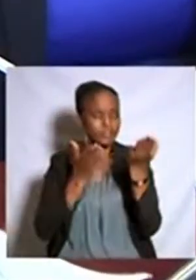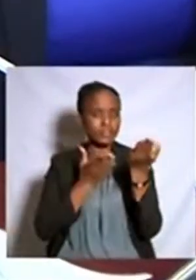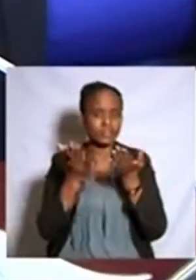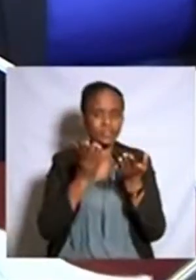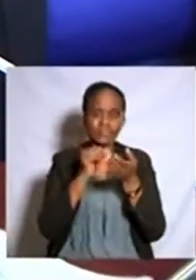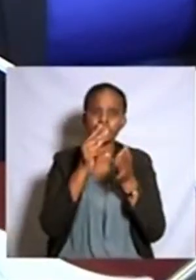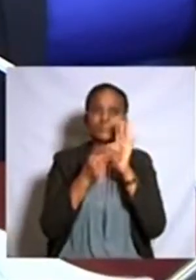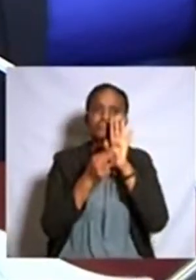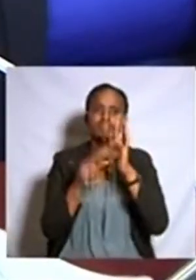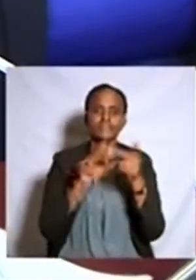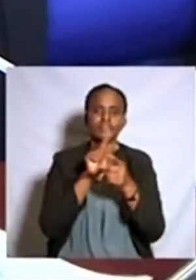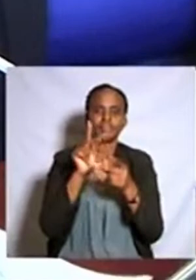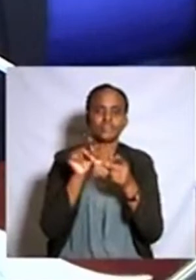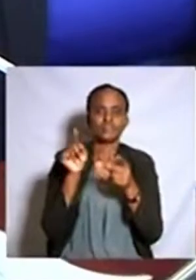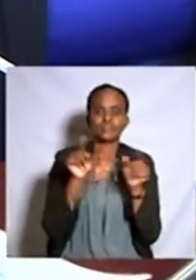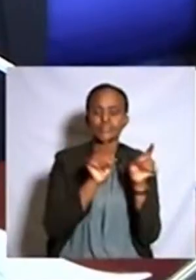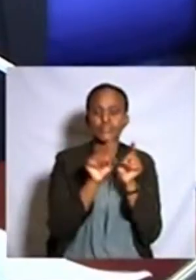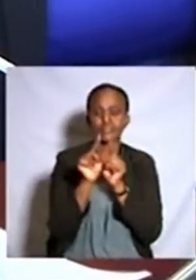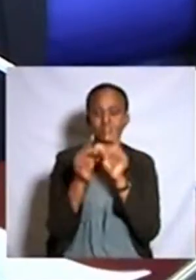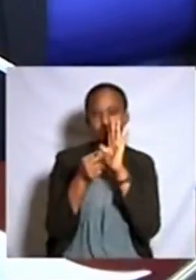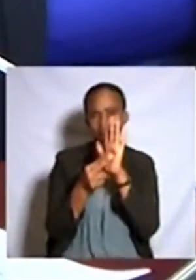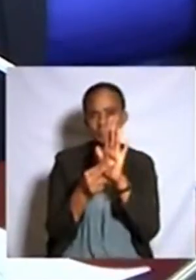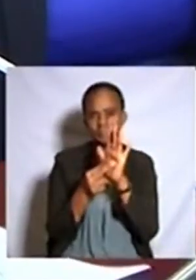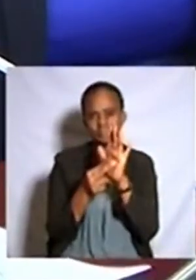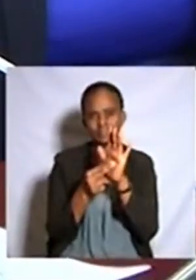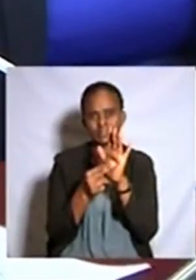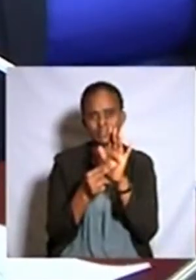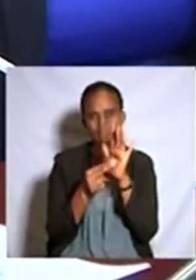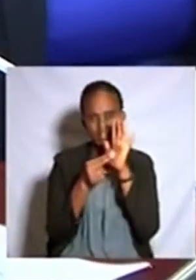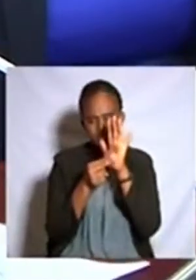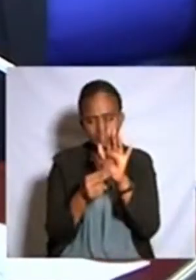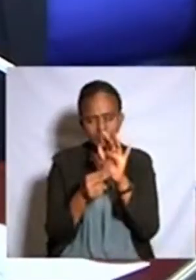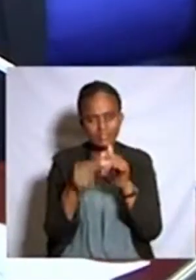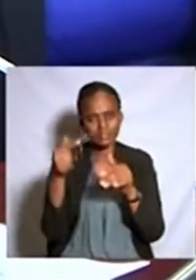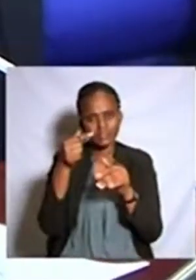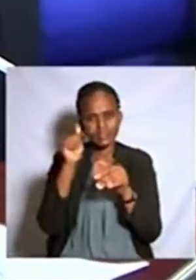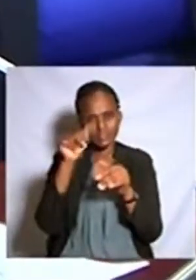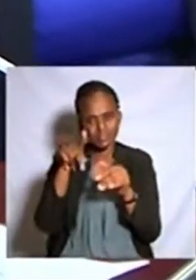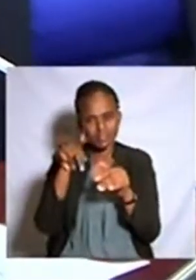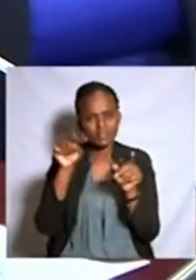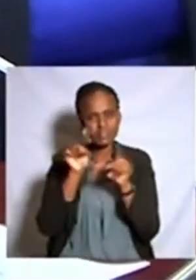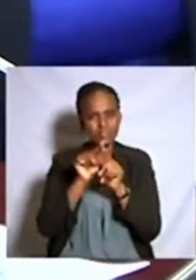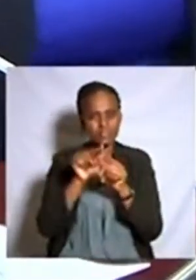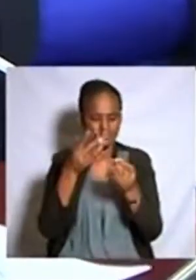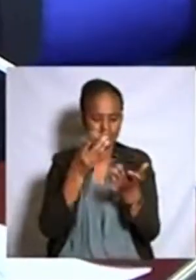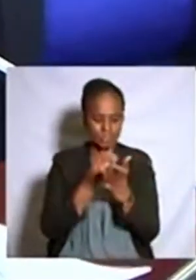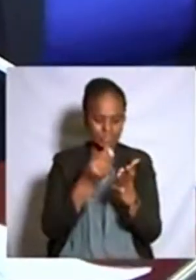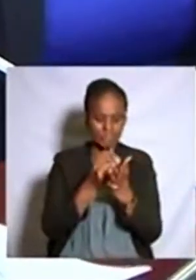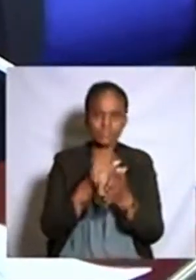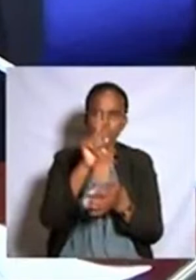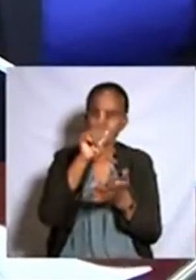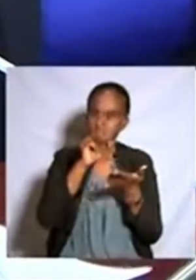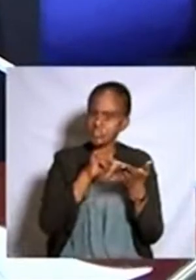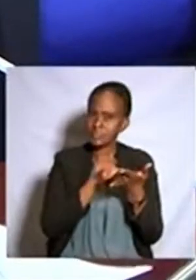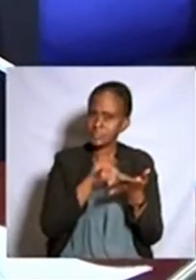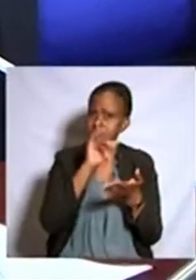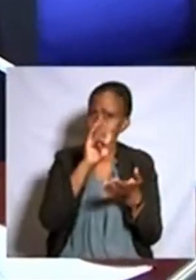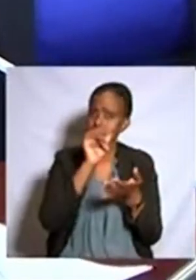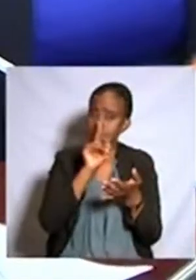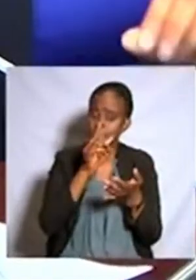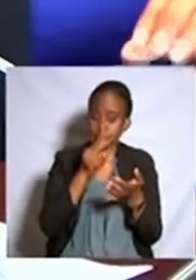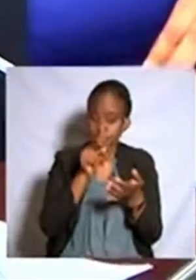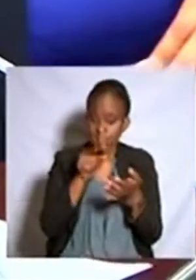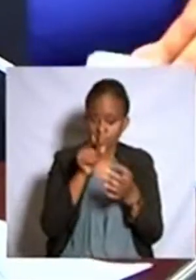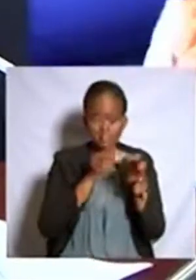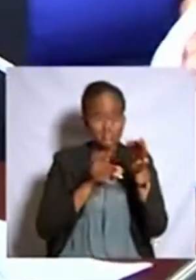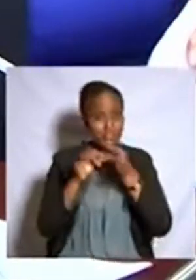reflect this, as it was reflected lending gap in Zambian kwacha 1 million. It's worth highlighting